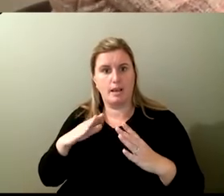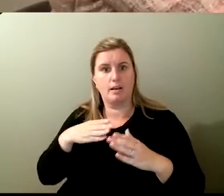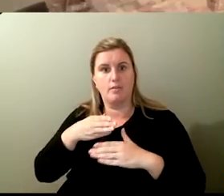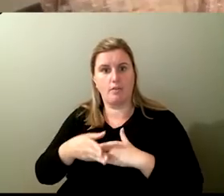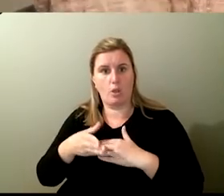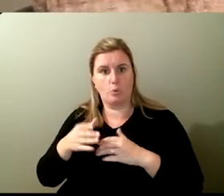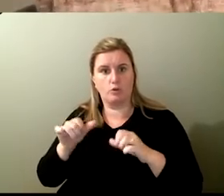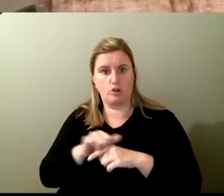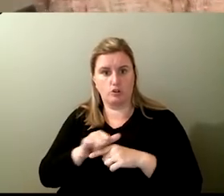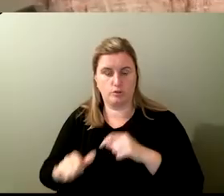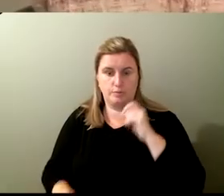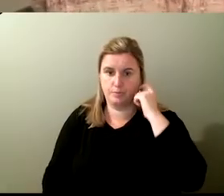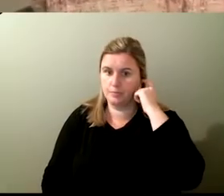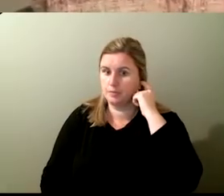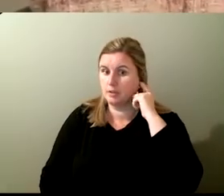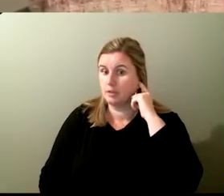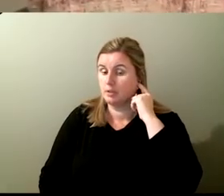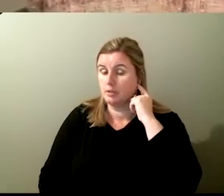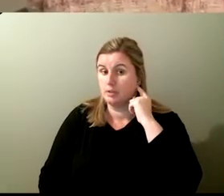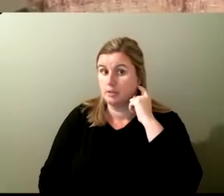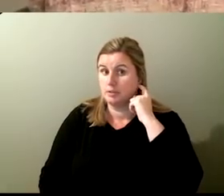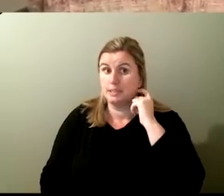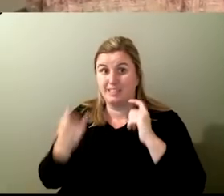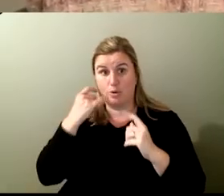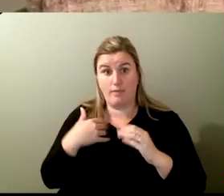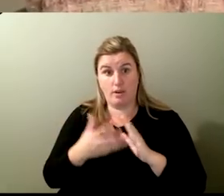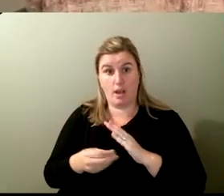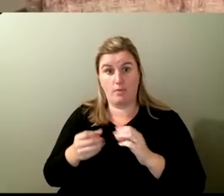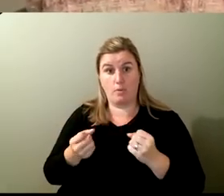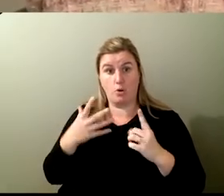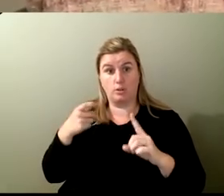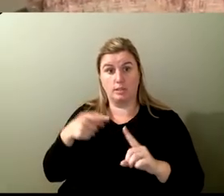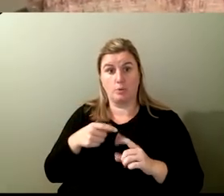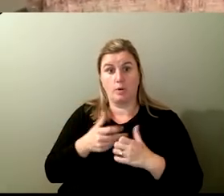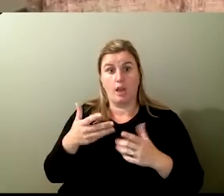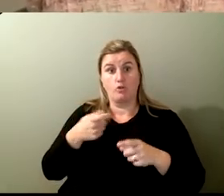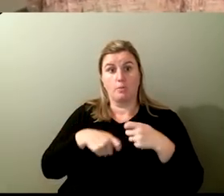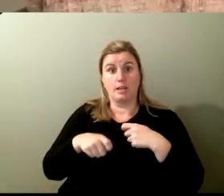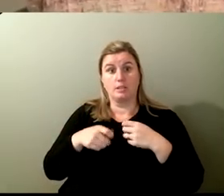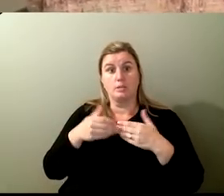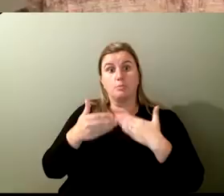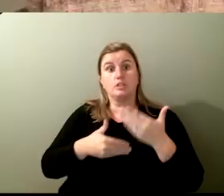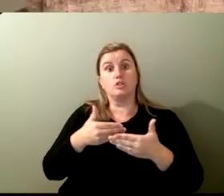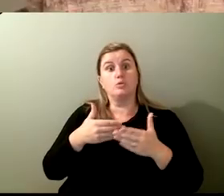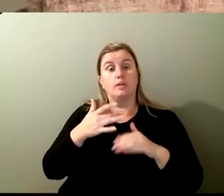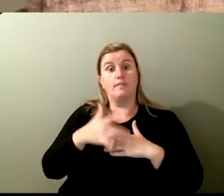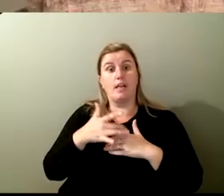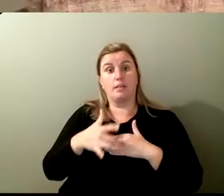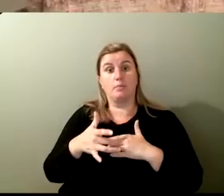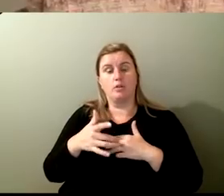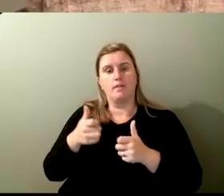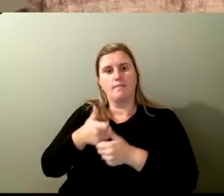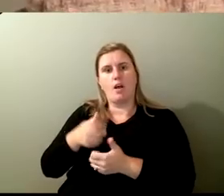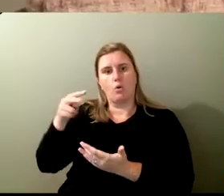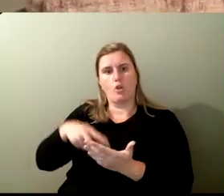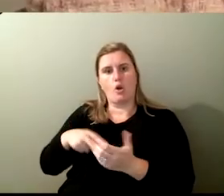rehearsal. If you have a copy of the multiple stimuli without replacement procedural checklist available, follow along